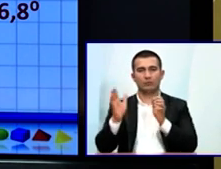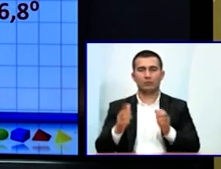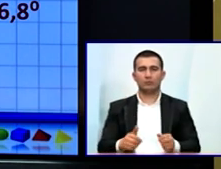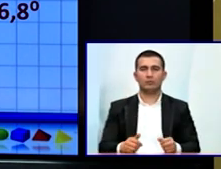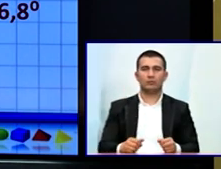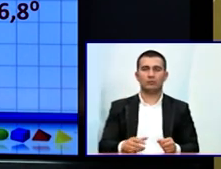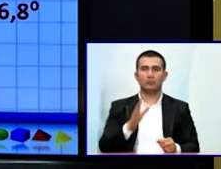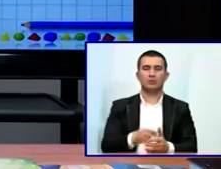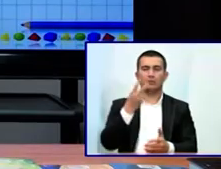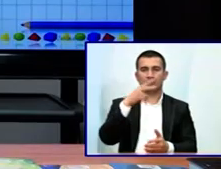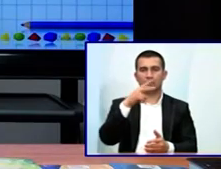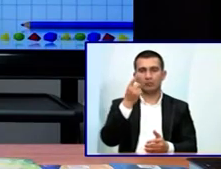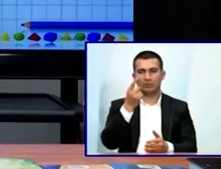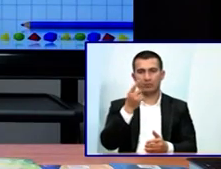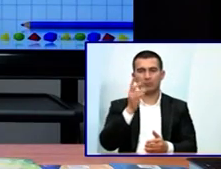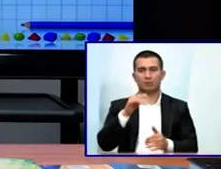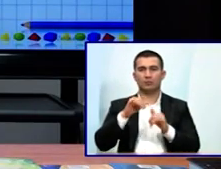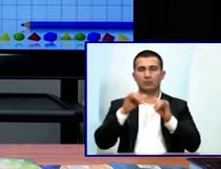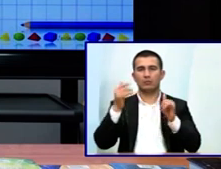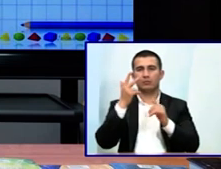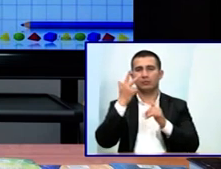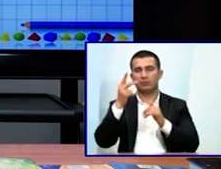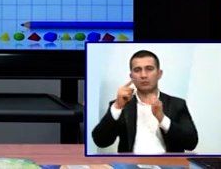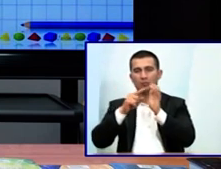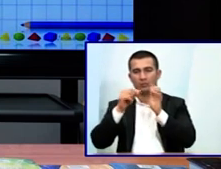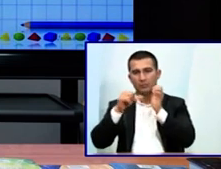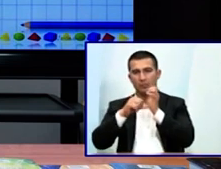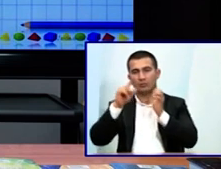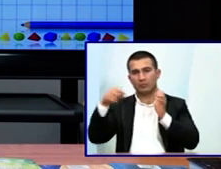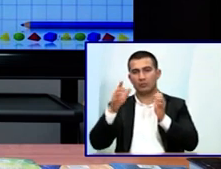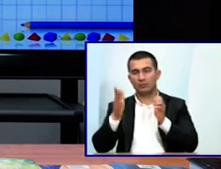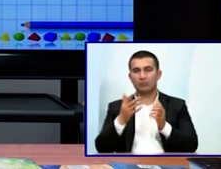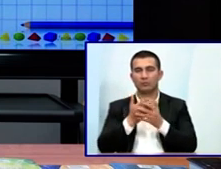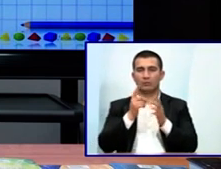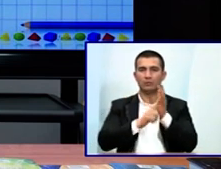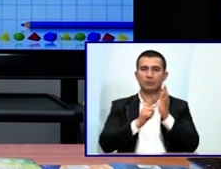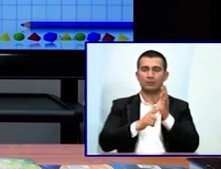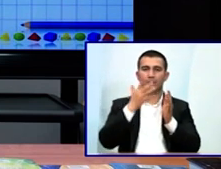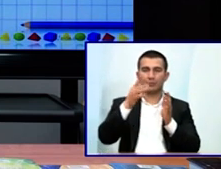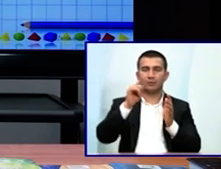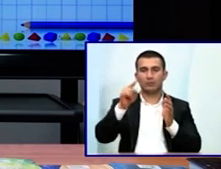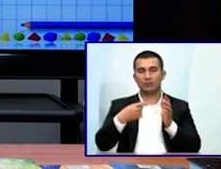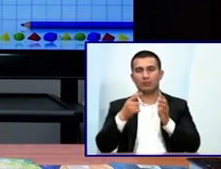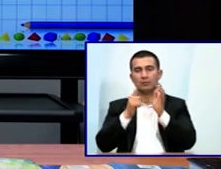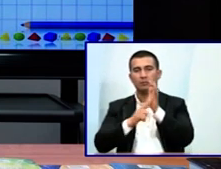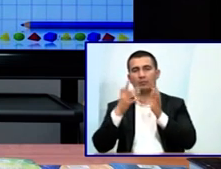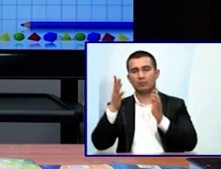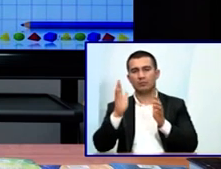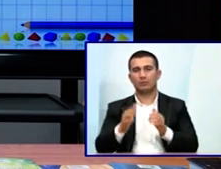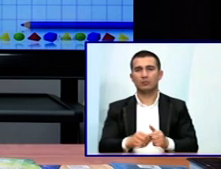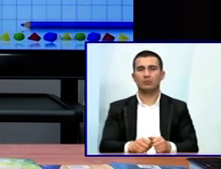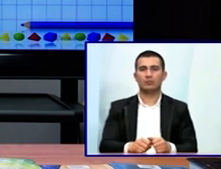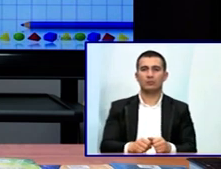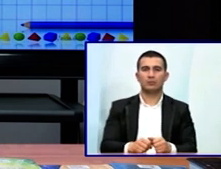Demak, 21% ni 3.6 gradusga ko'paytirsak, 75.6 gradusga teng